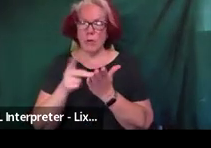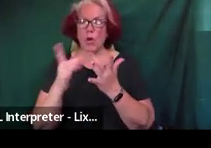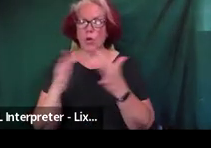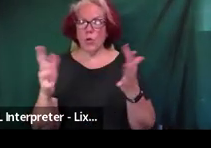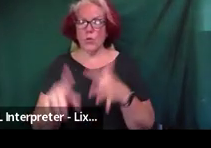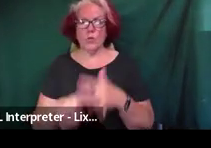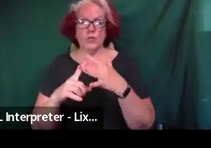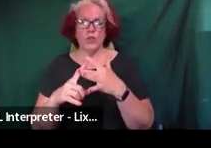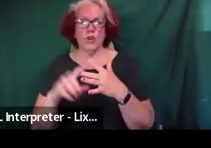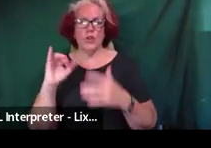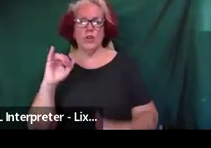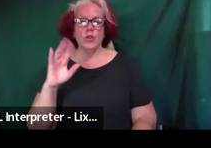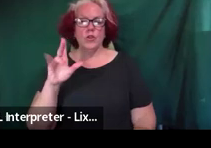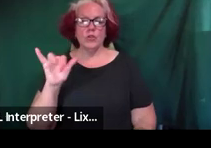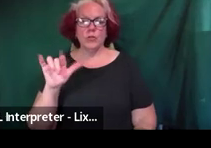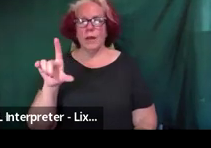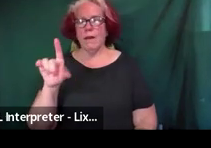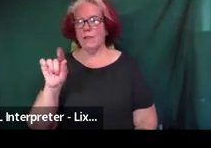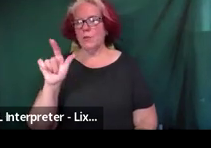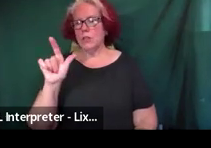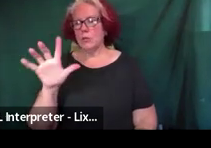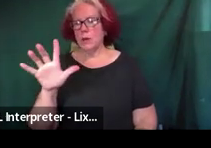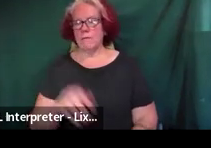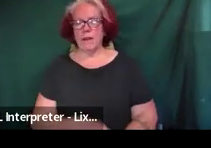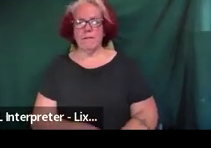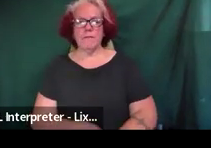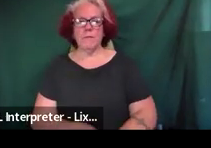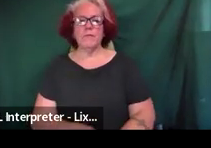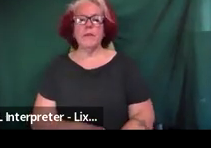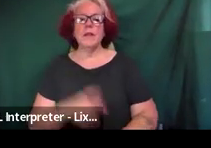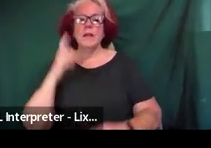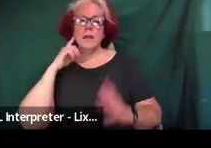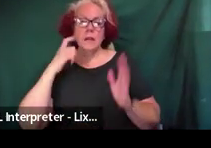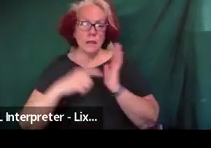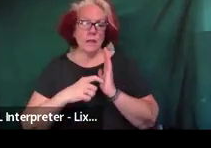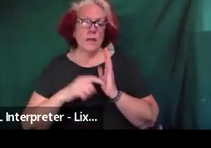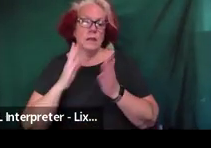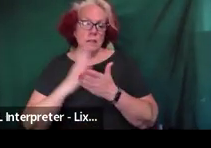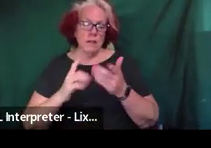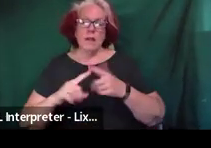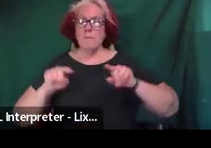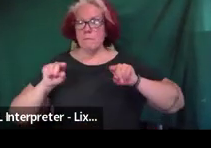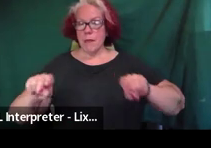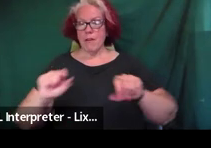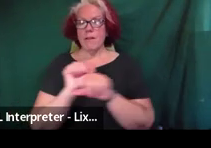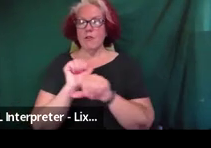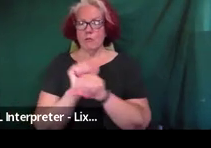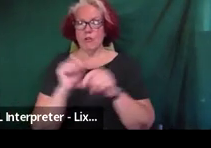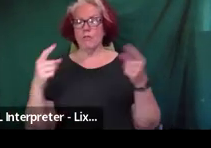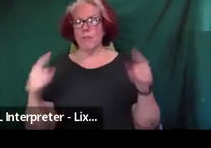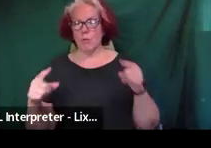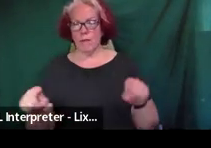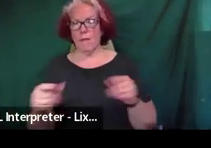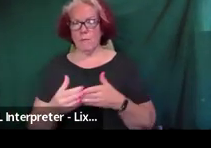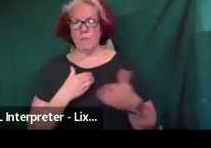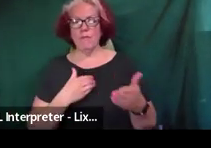in July of 2025. And please note that there is some parallel work that will happen before we get to